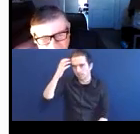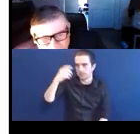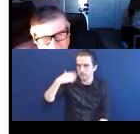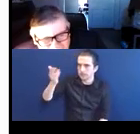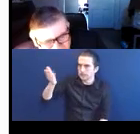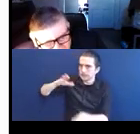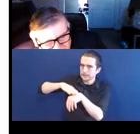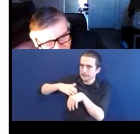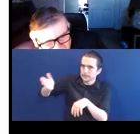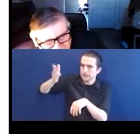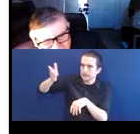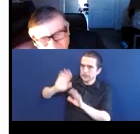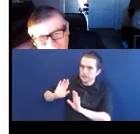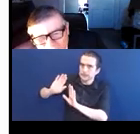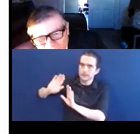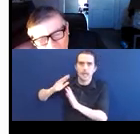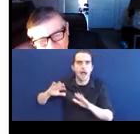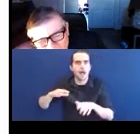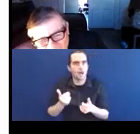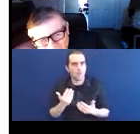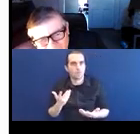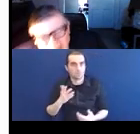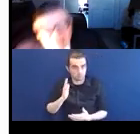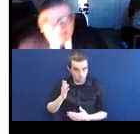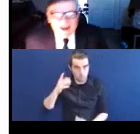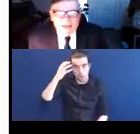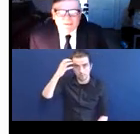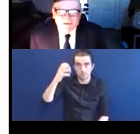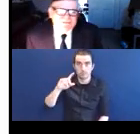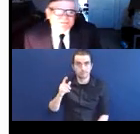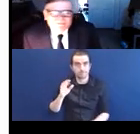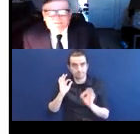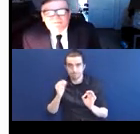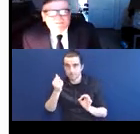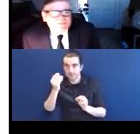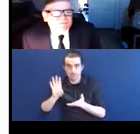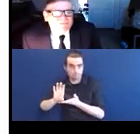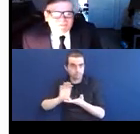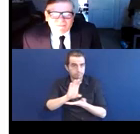best way, in the view of people on the call, of making that happen?